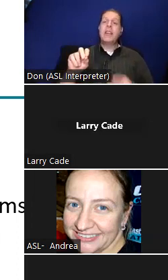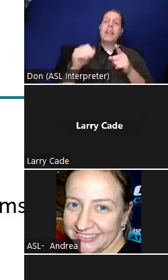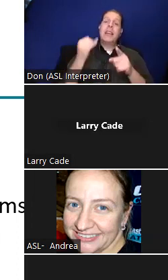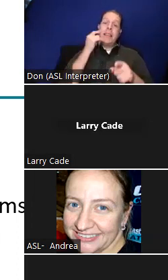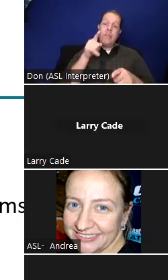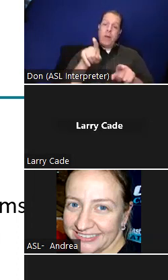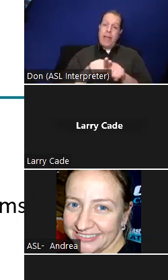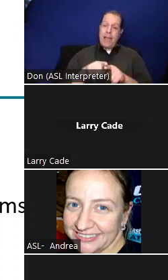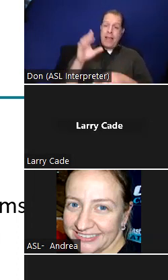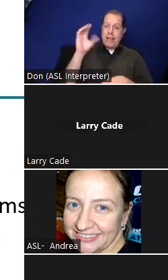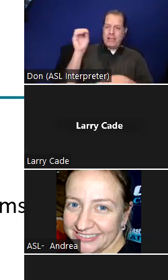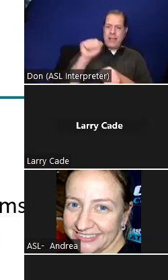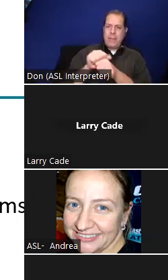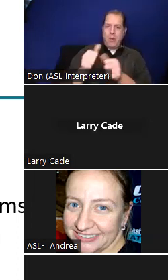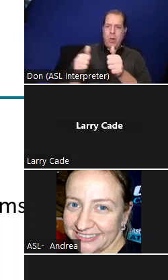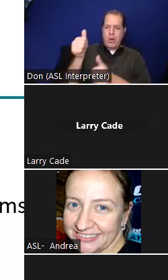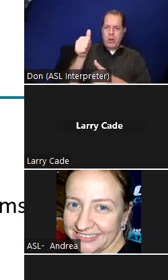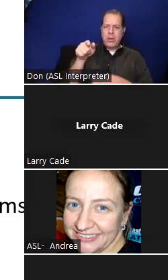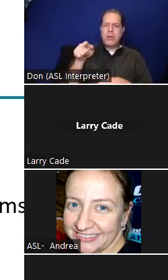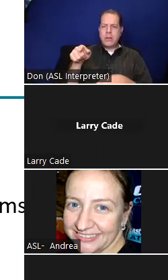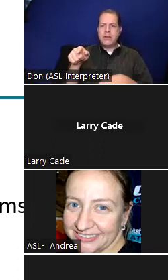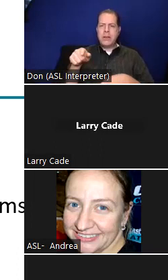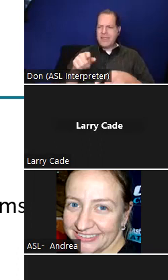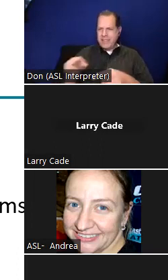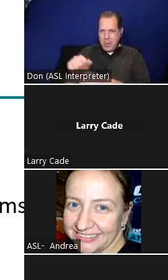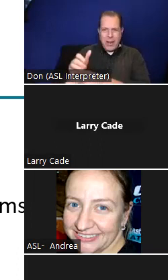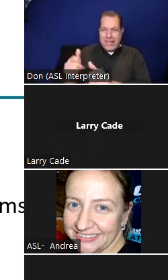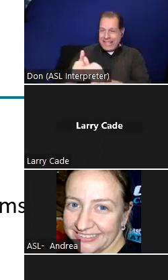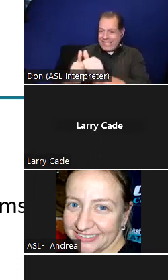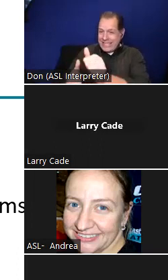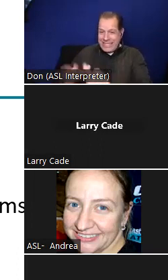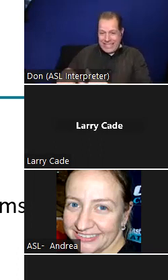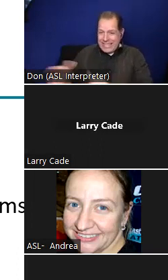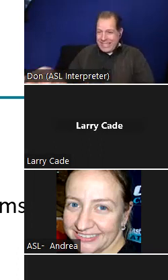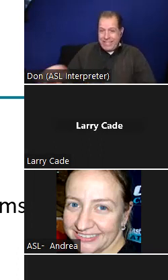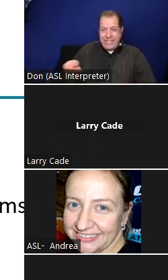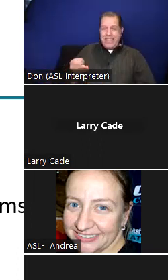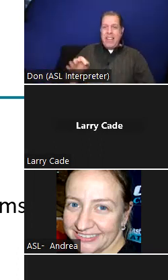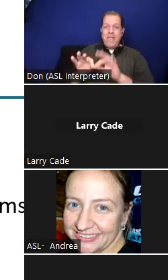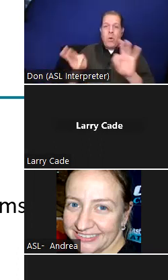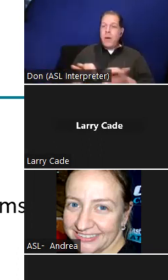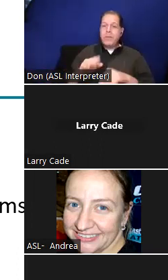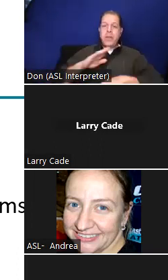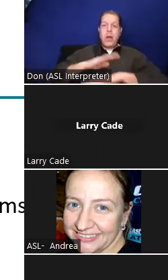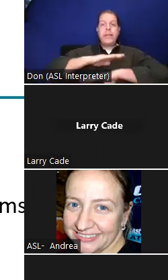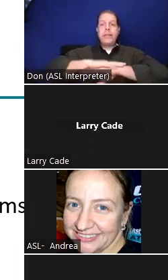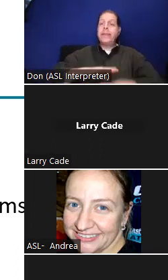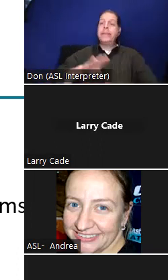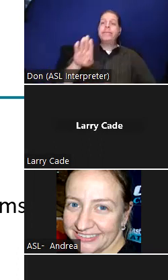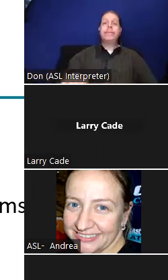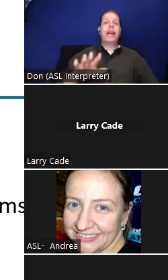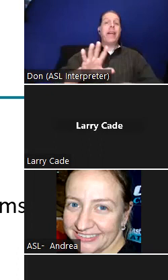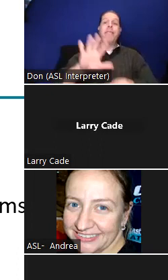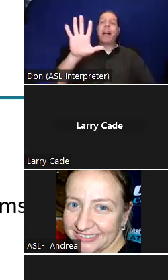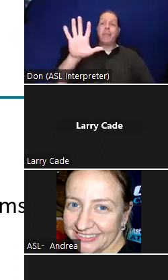as the employer had an employee who was falling behind and they turned in a form, it's on your desk, it's 5 p.m.